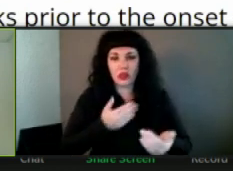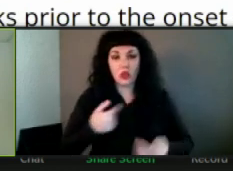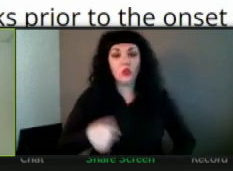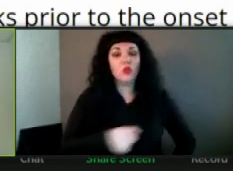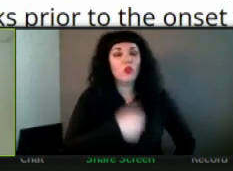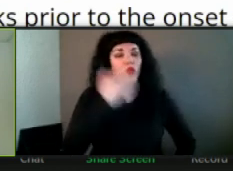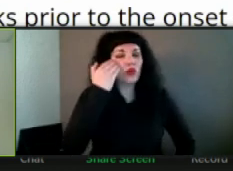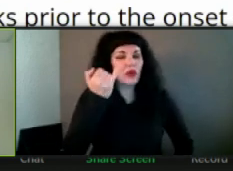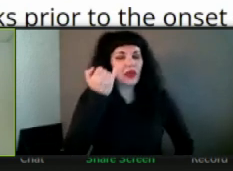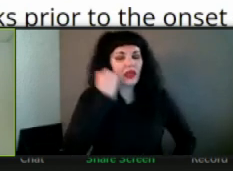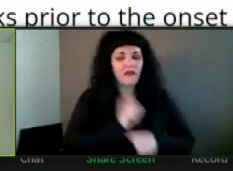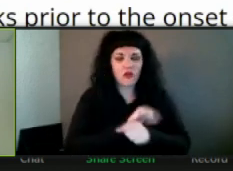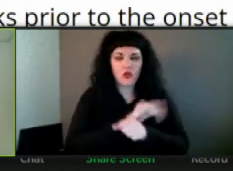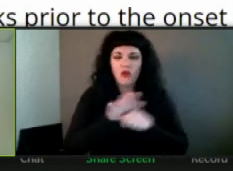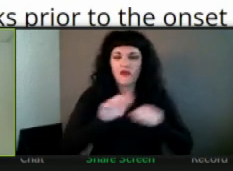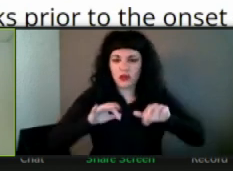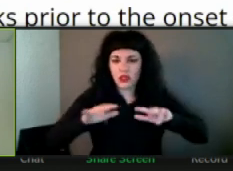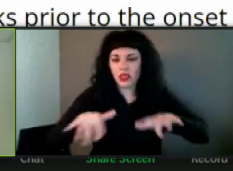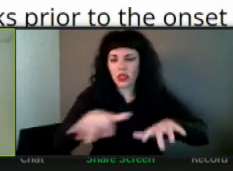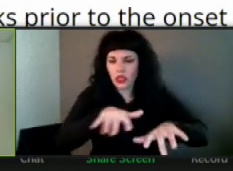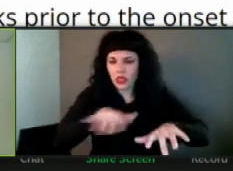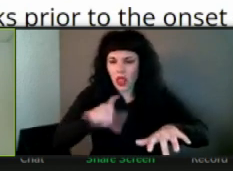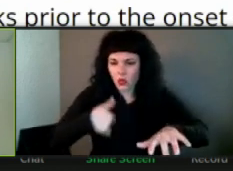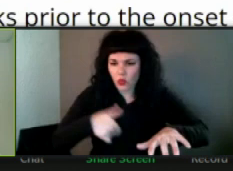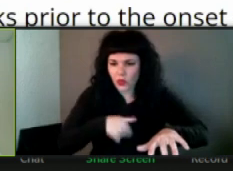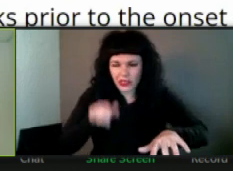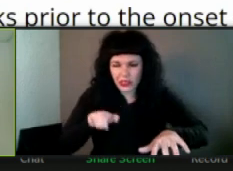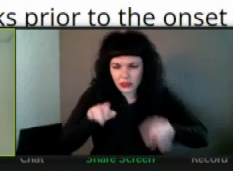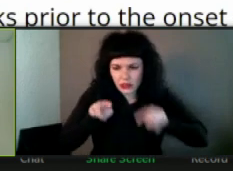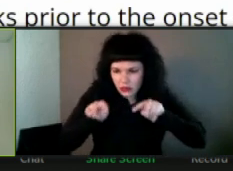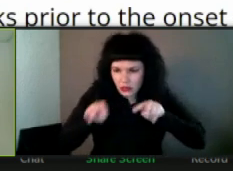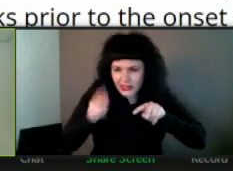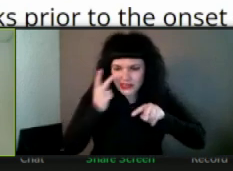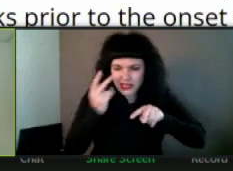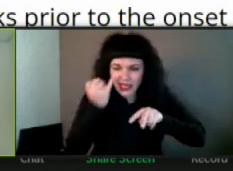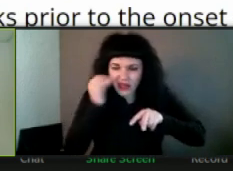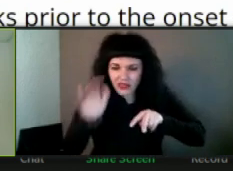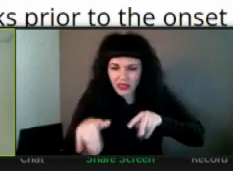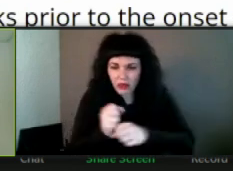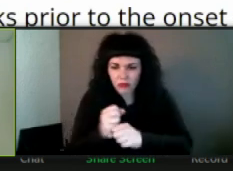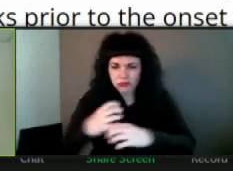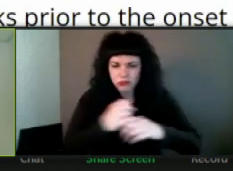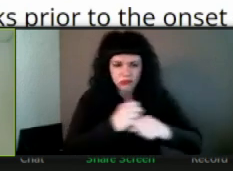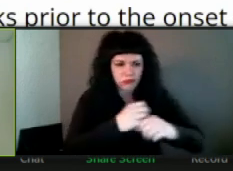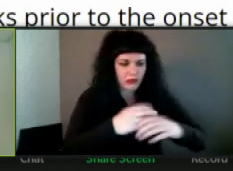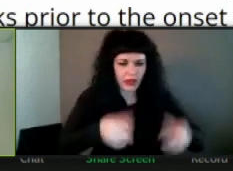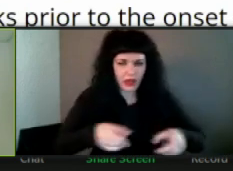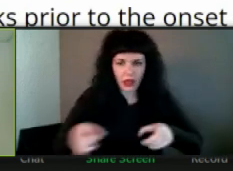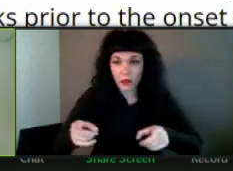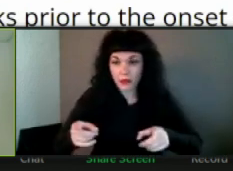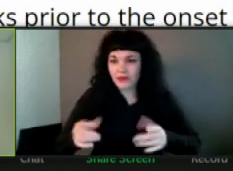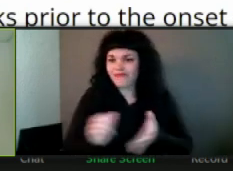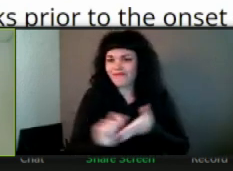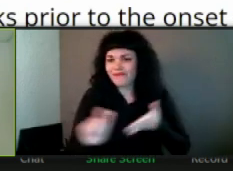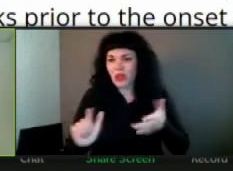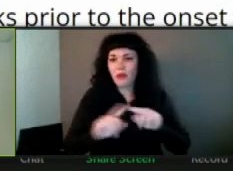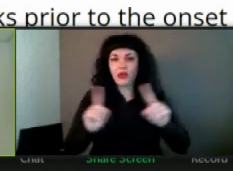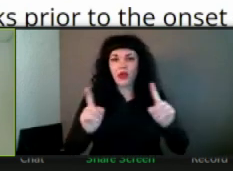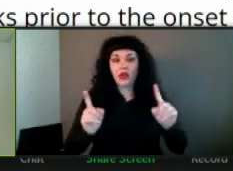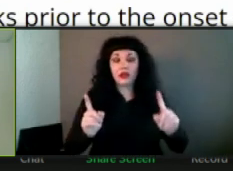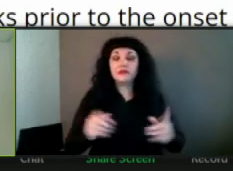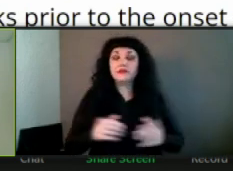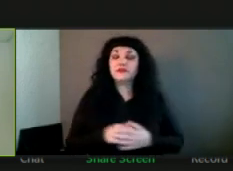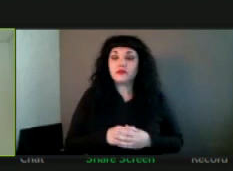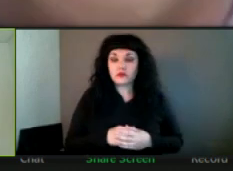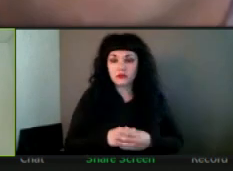children that we have to keep an eye out for. So I think that's all I really want to share, but I'm happy to